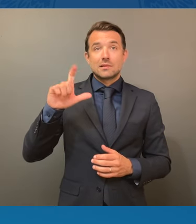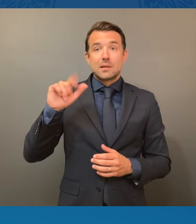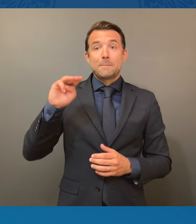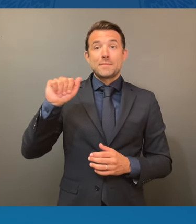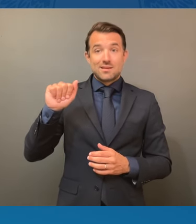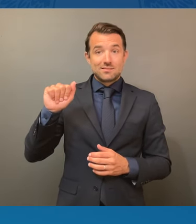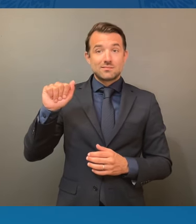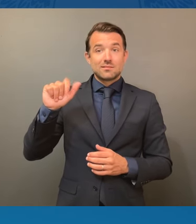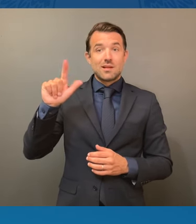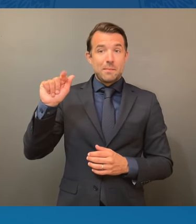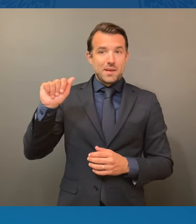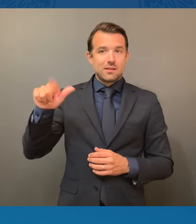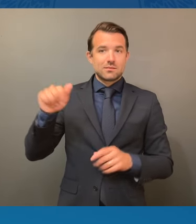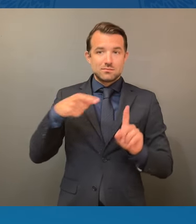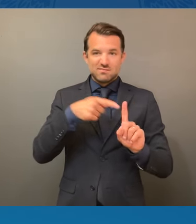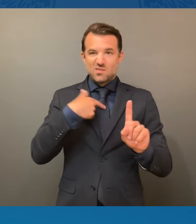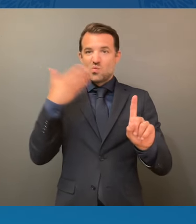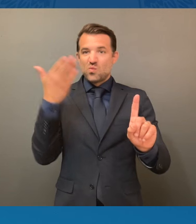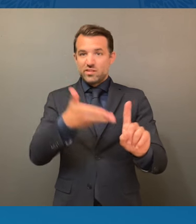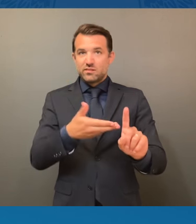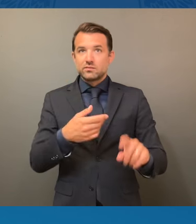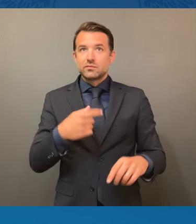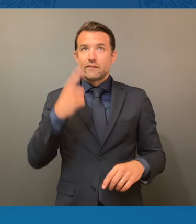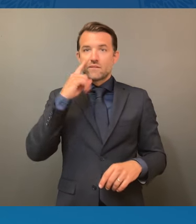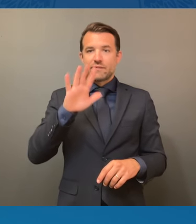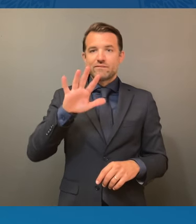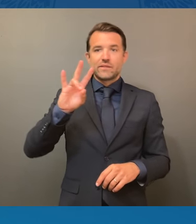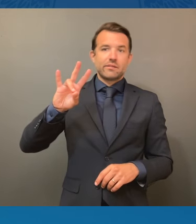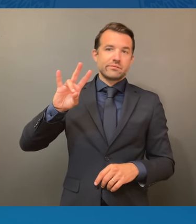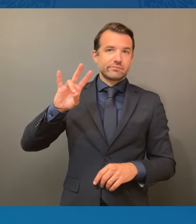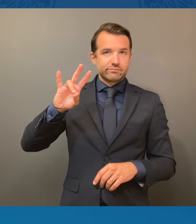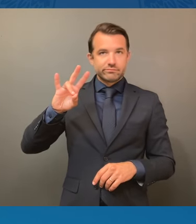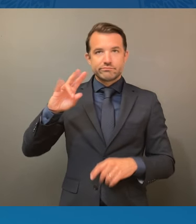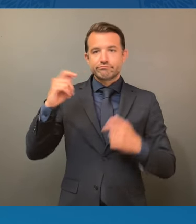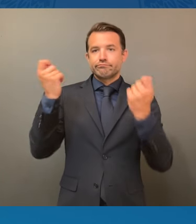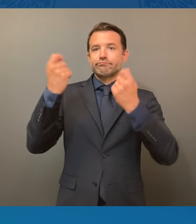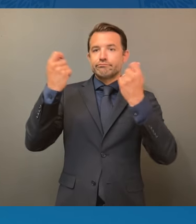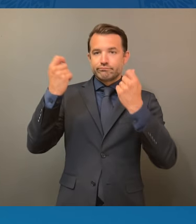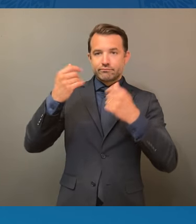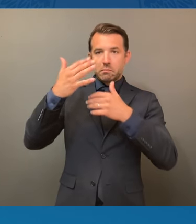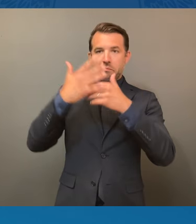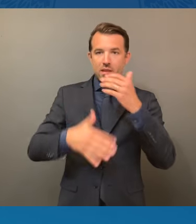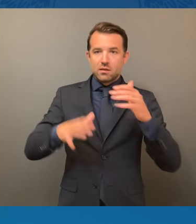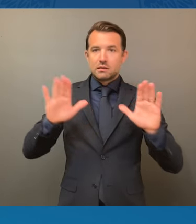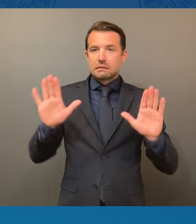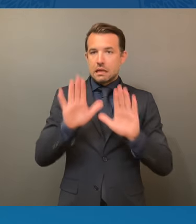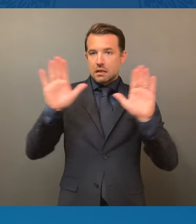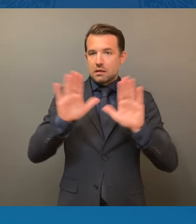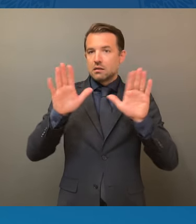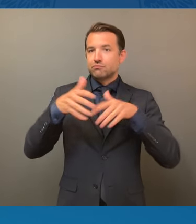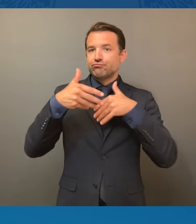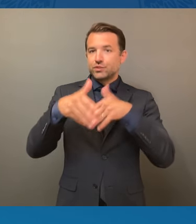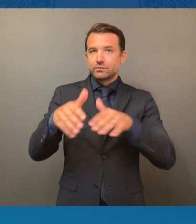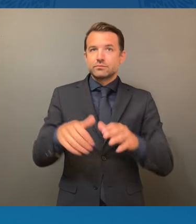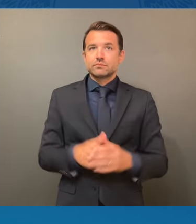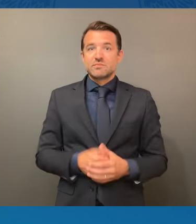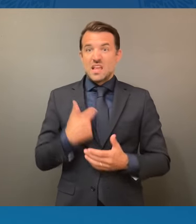this year to commemorate the 57th anniversary of Bloody Sunday. Standing there, shoulder to